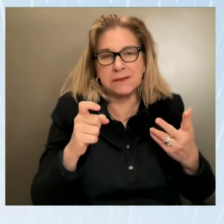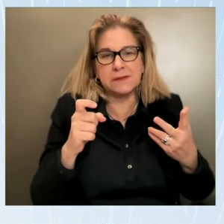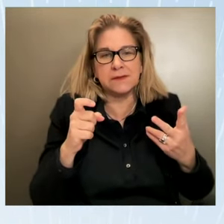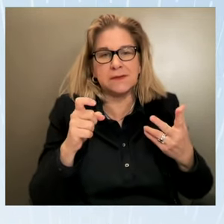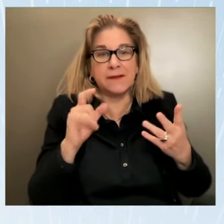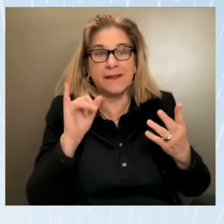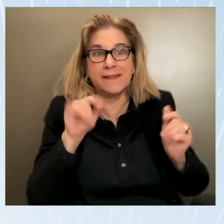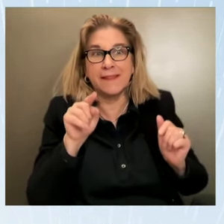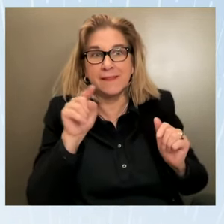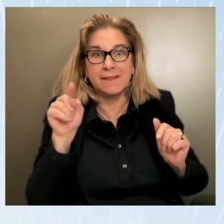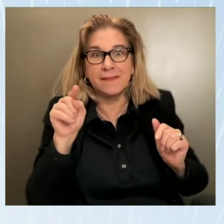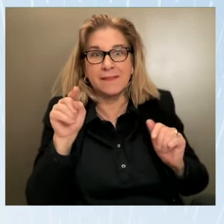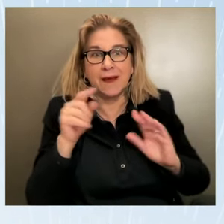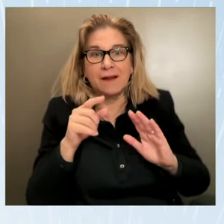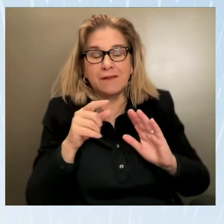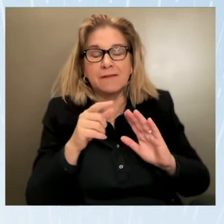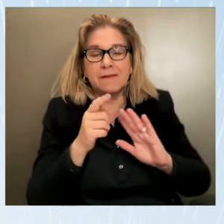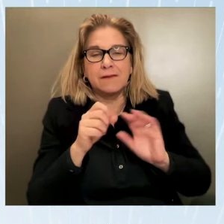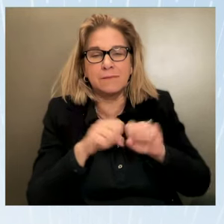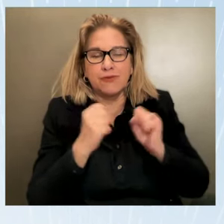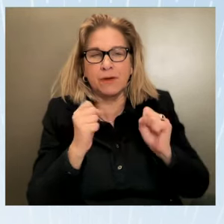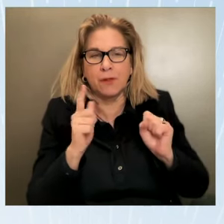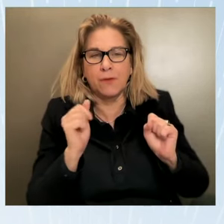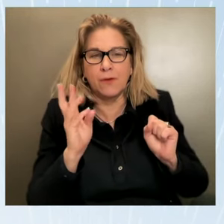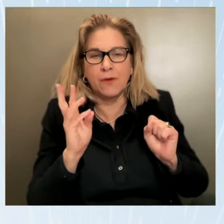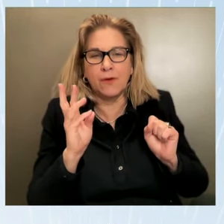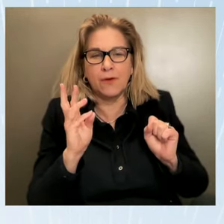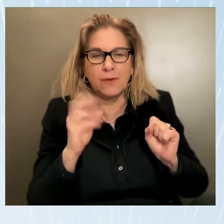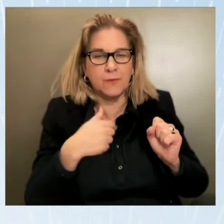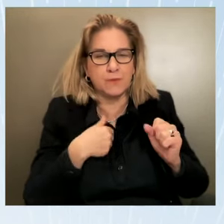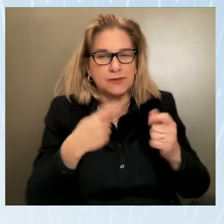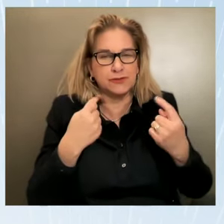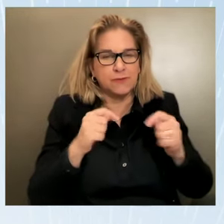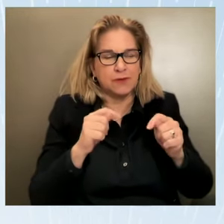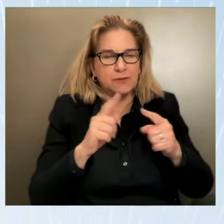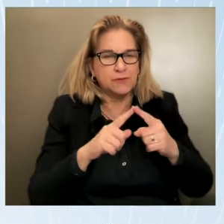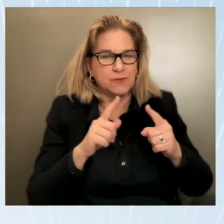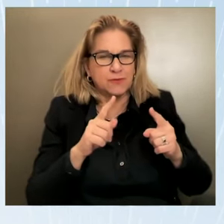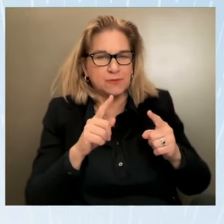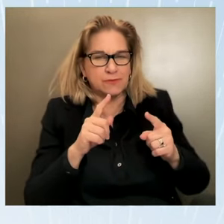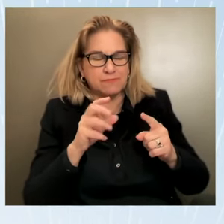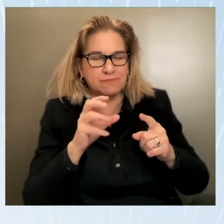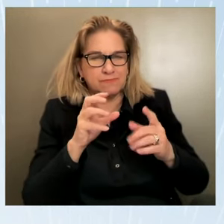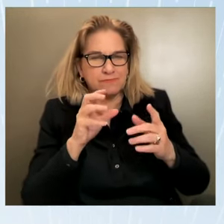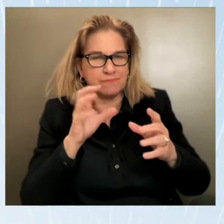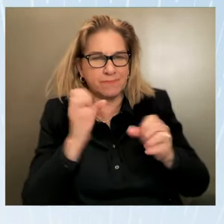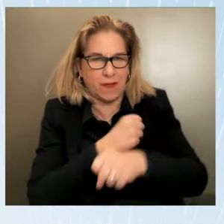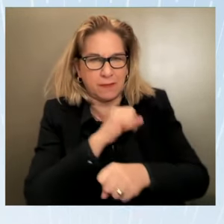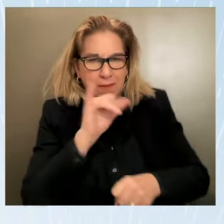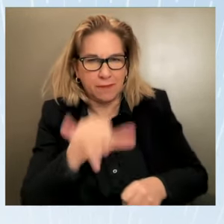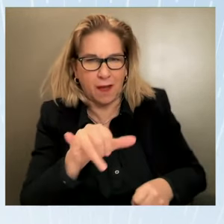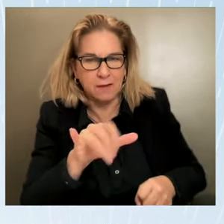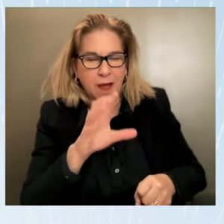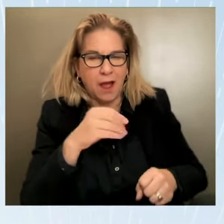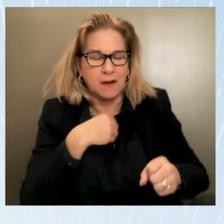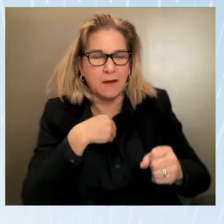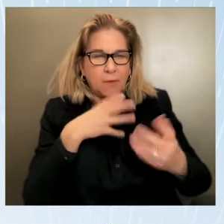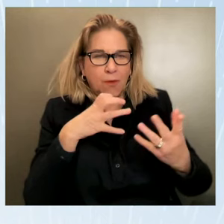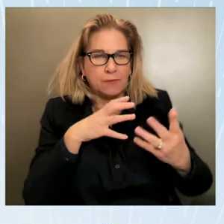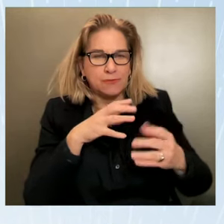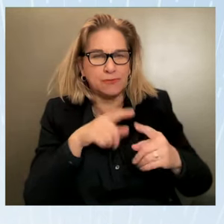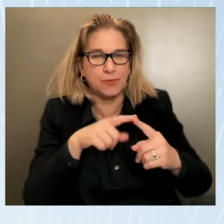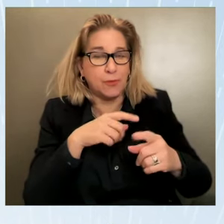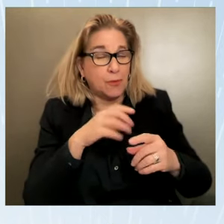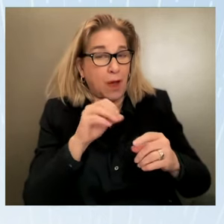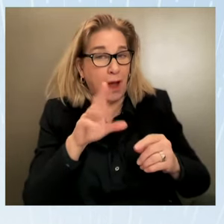the EEOC is continuing to conduct outreach to educate the public about this agency's role in human